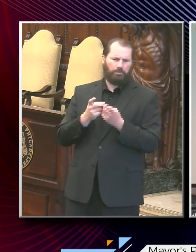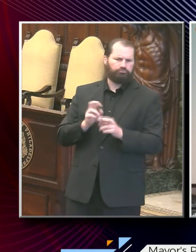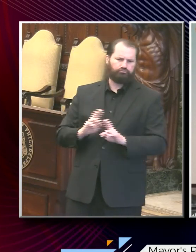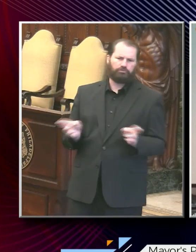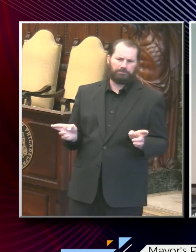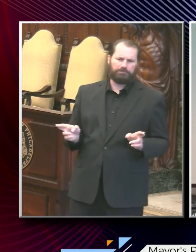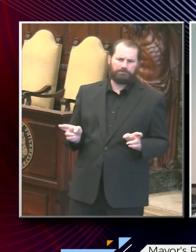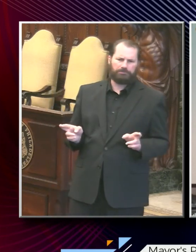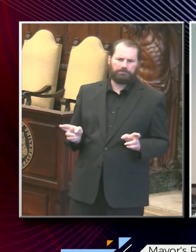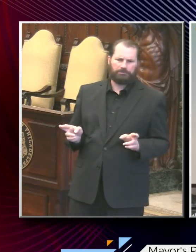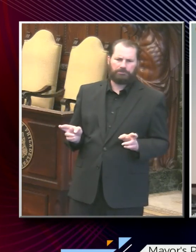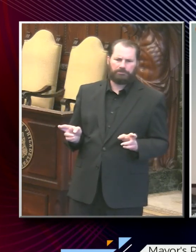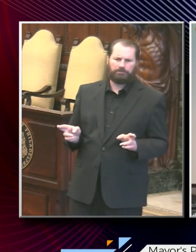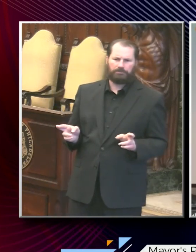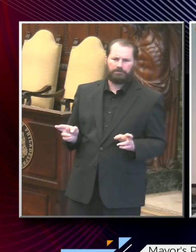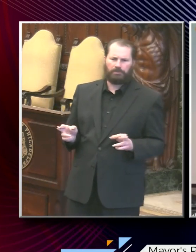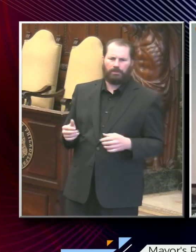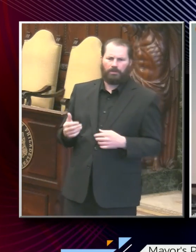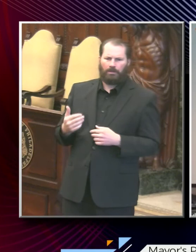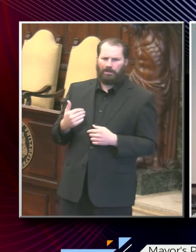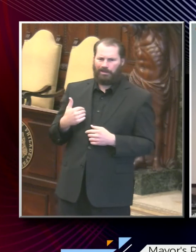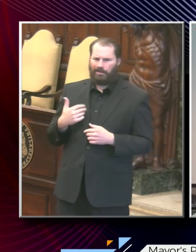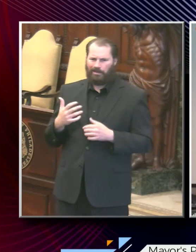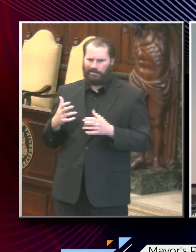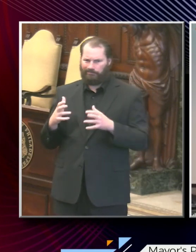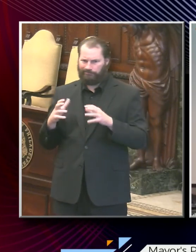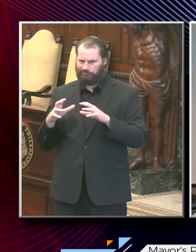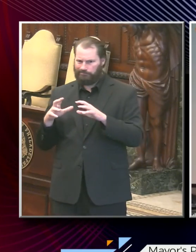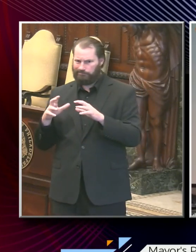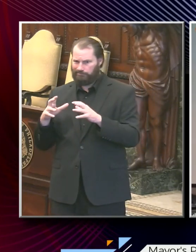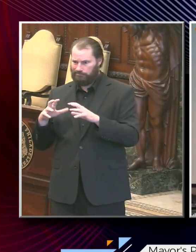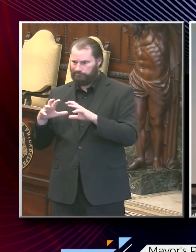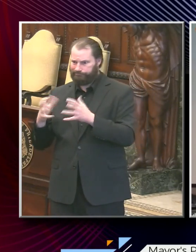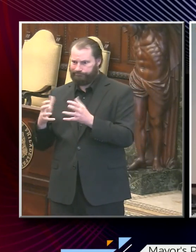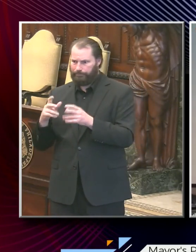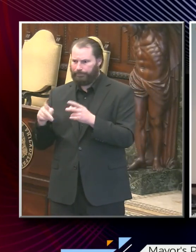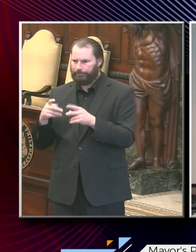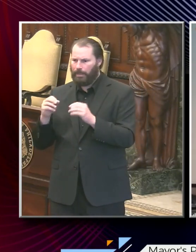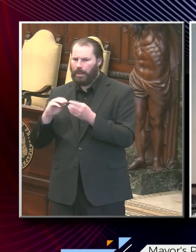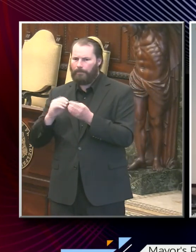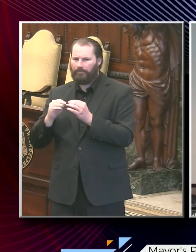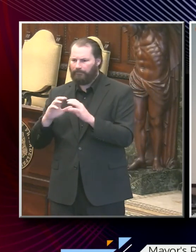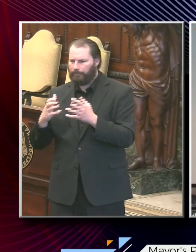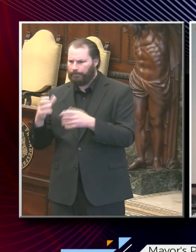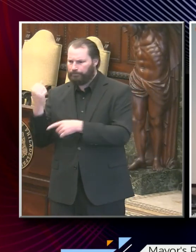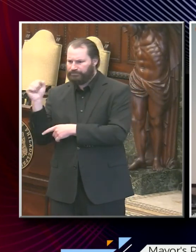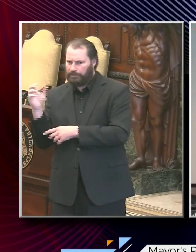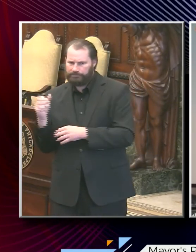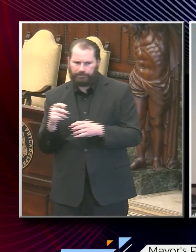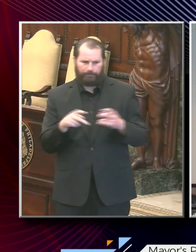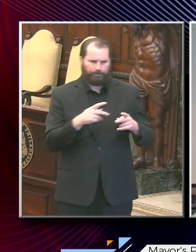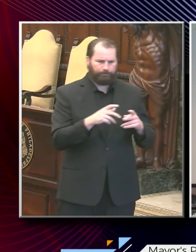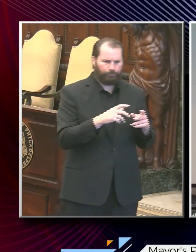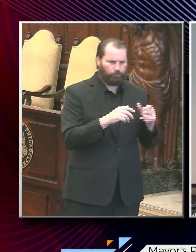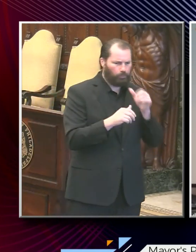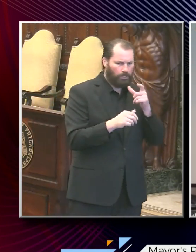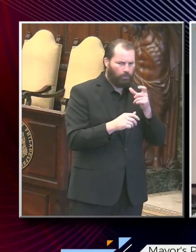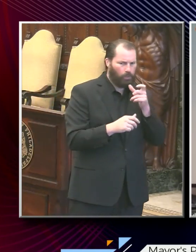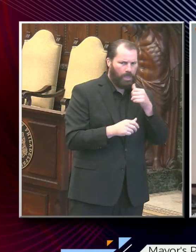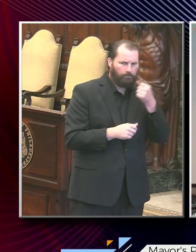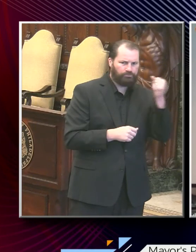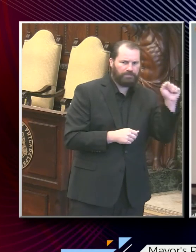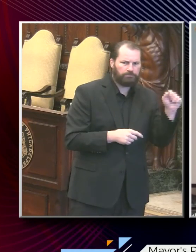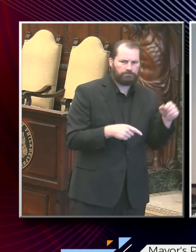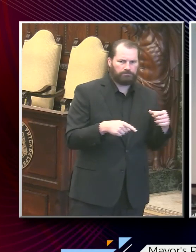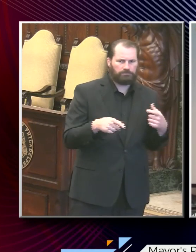crowds that we saw on May 30th, which was largely the issue that police faced. And so I feel like our department's well